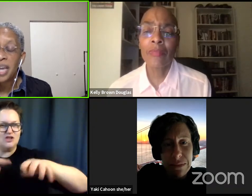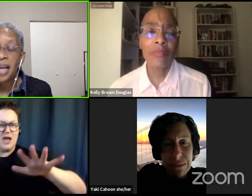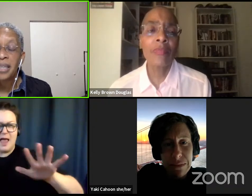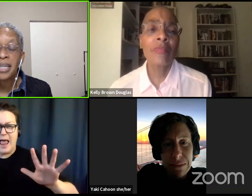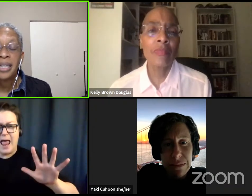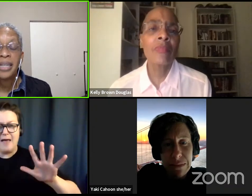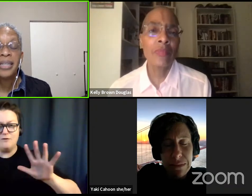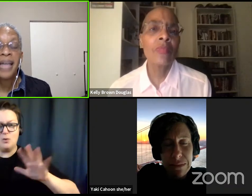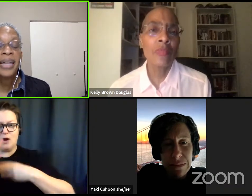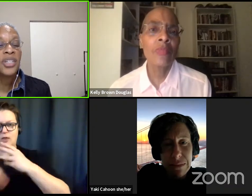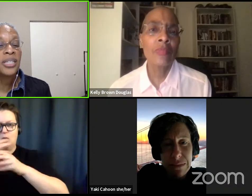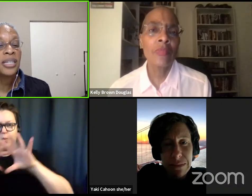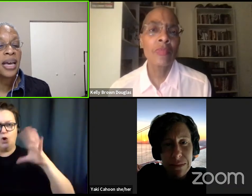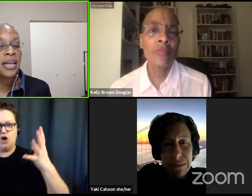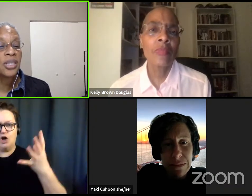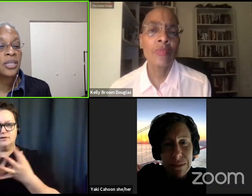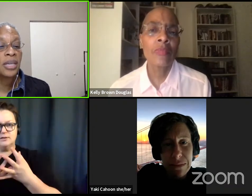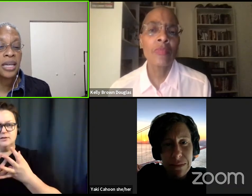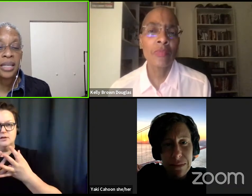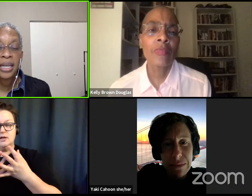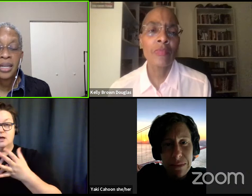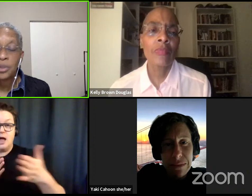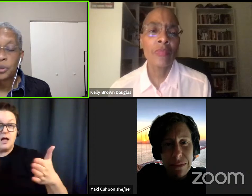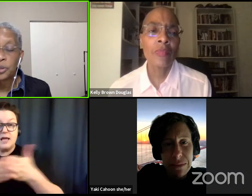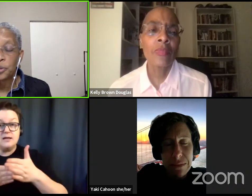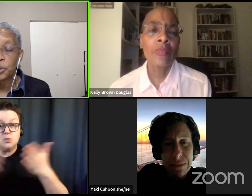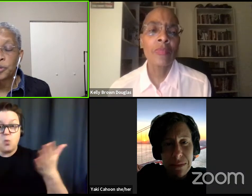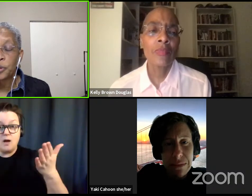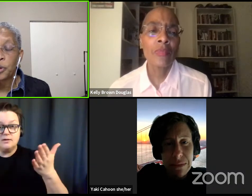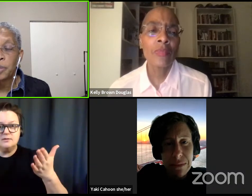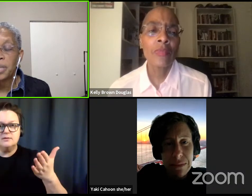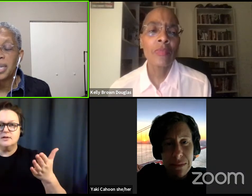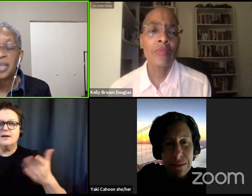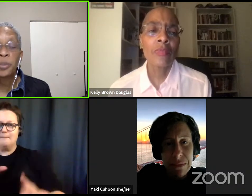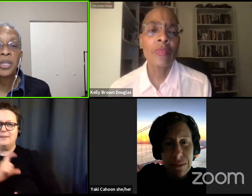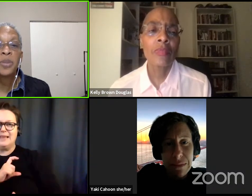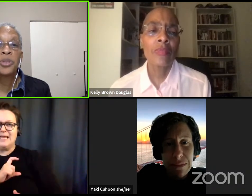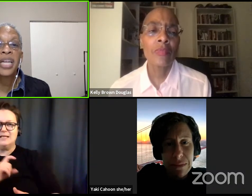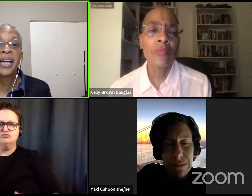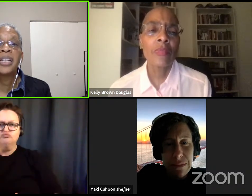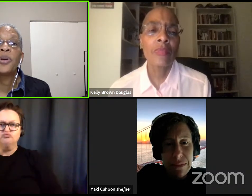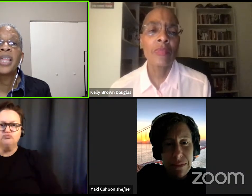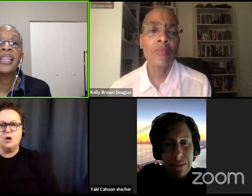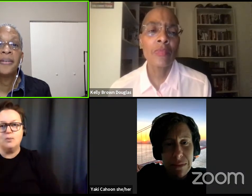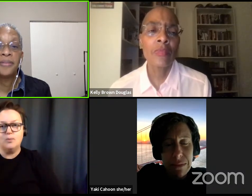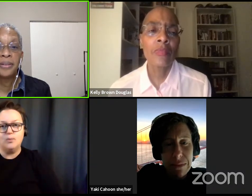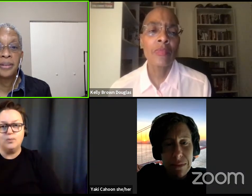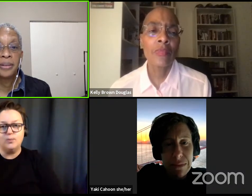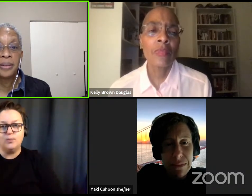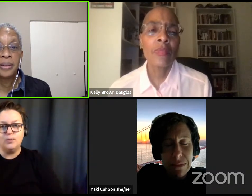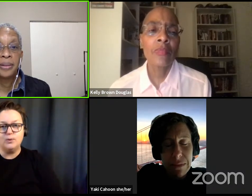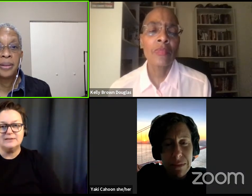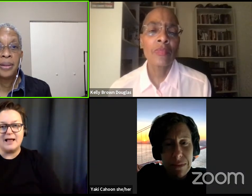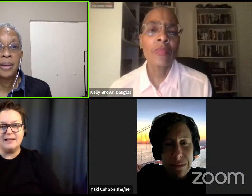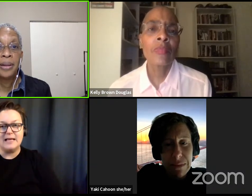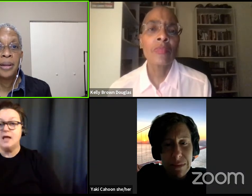police brutality, not just against the killing and torture of George Floyd, but against police brutality where they live.